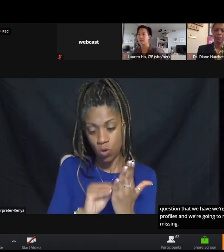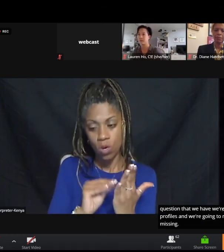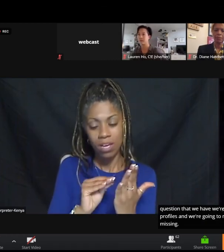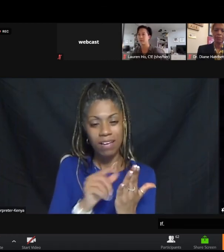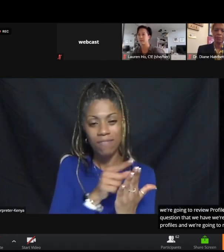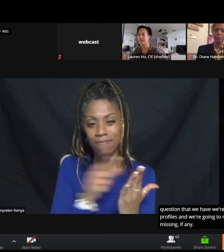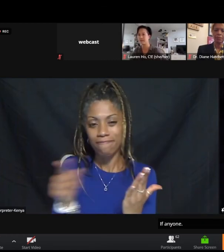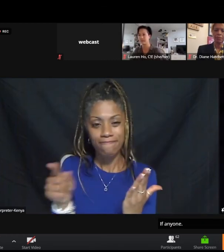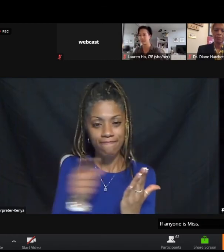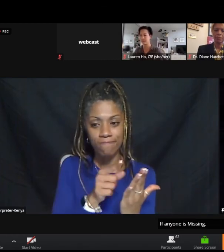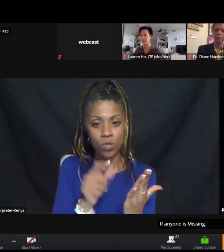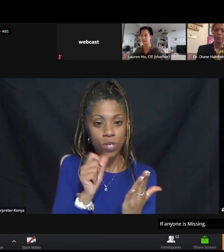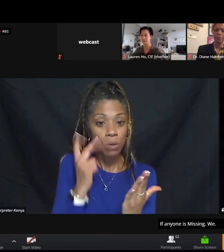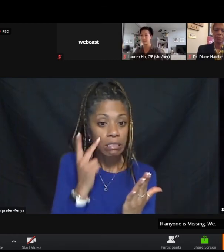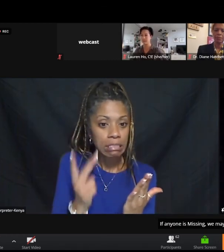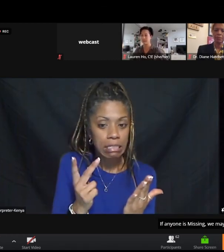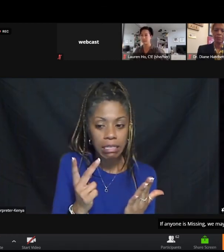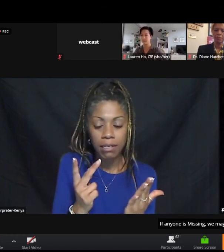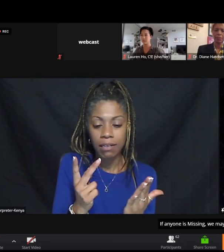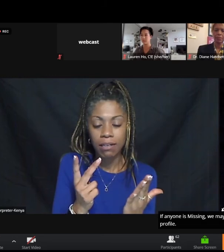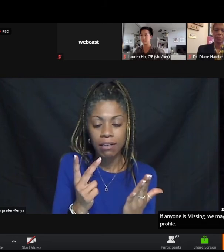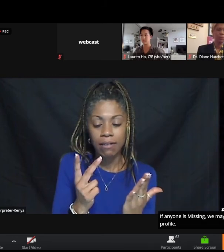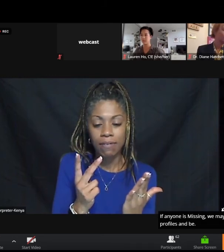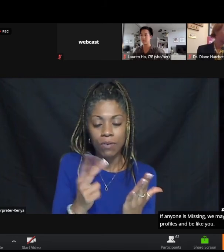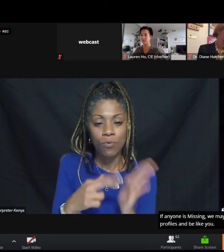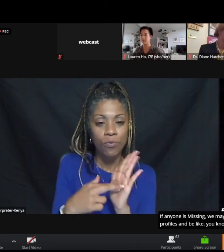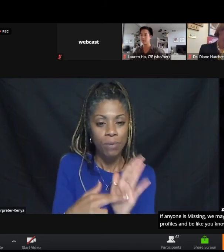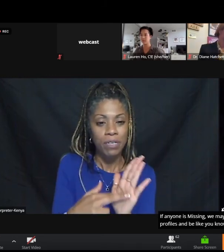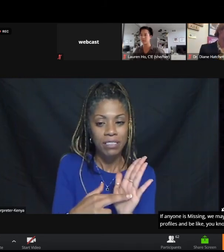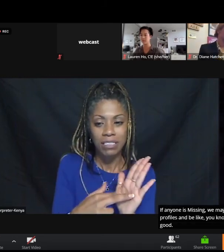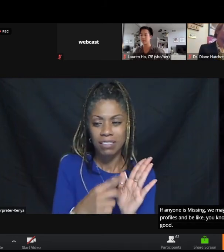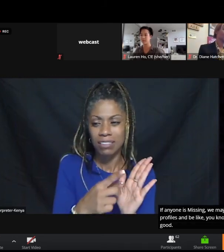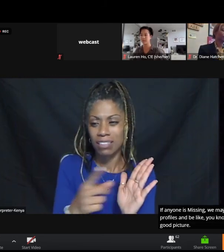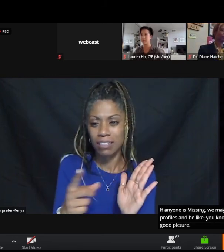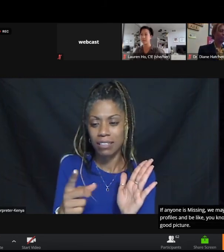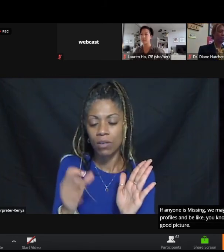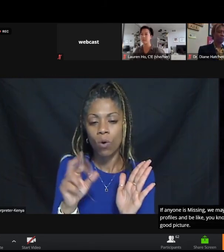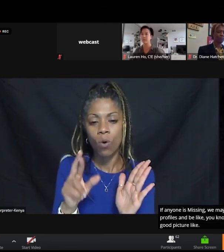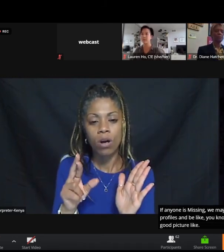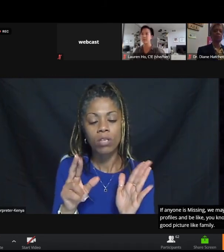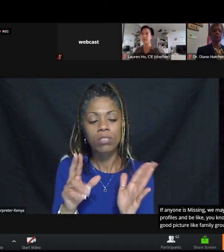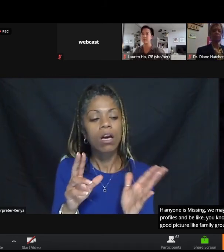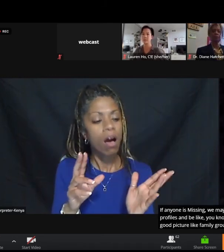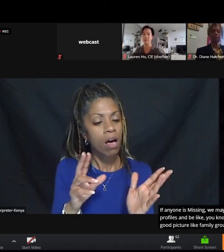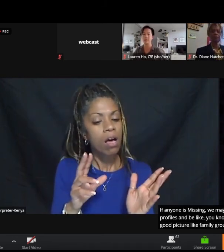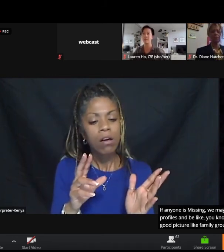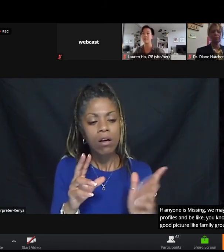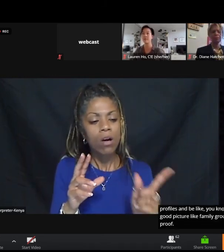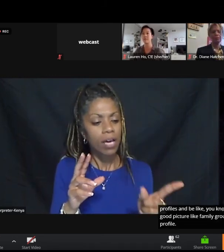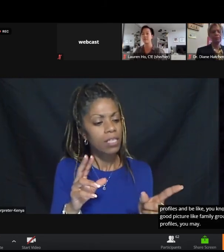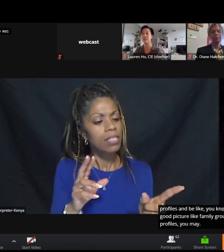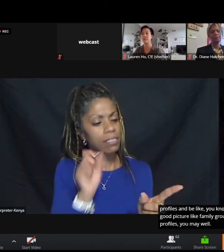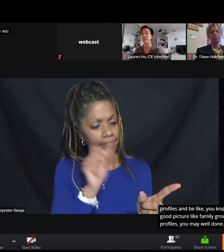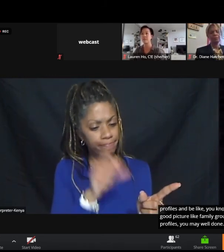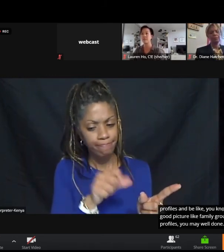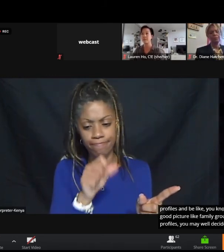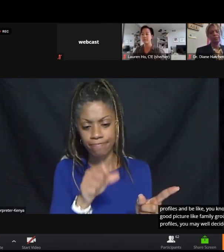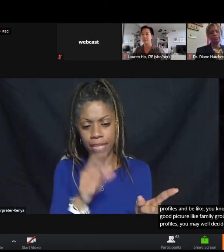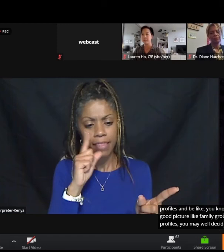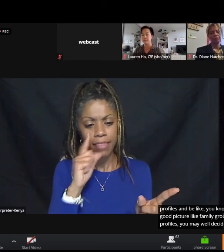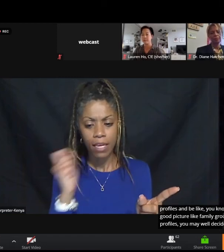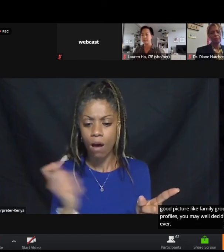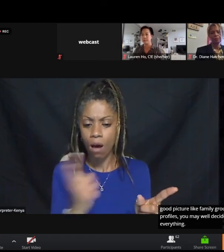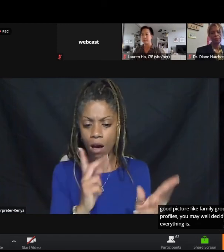missing, if anyone is missing. We may also look at the profiles and be like, you know what, this is a pretty good picture. Like family group, you have a lot of profiles. You may well decide actually